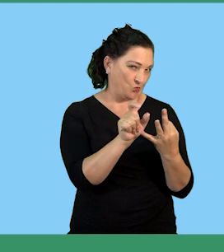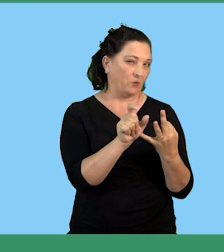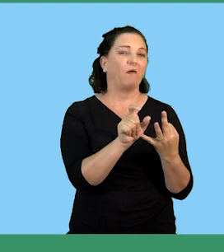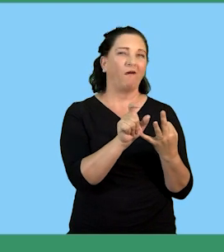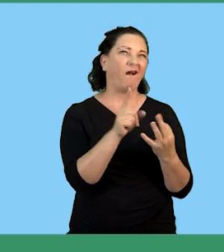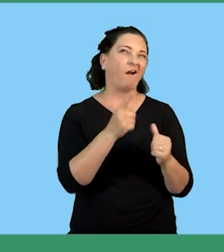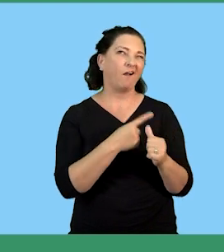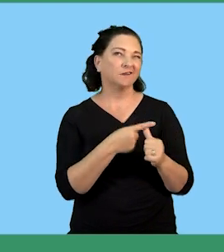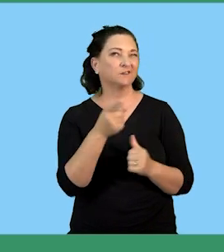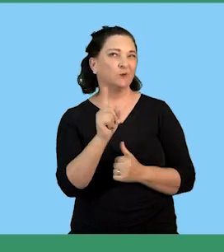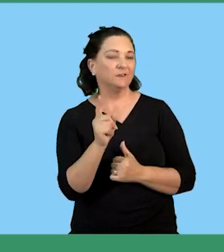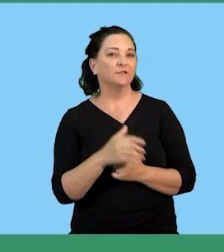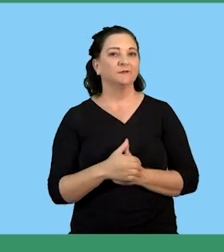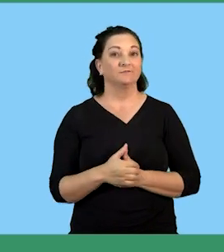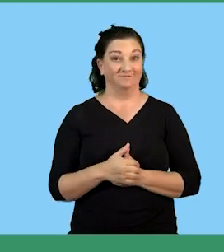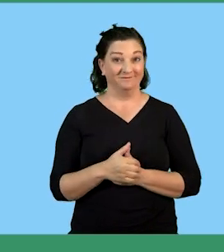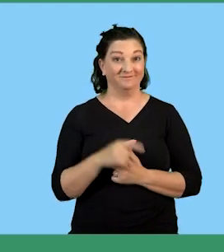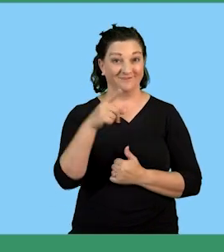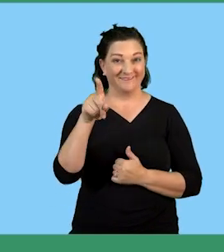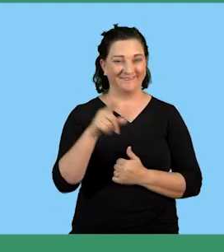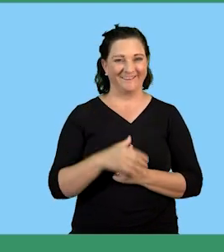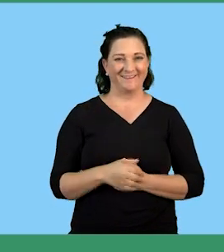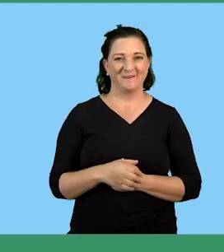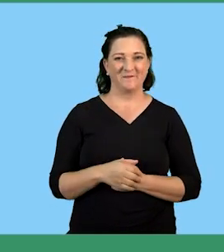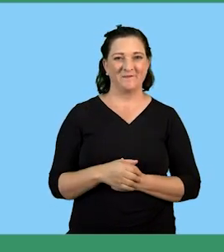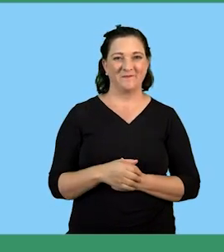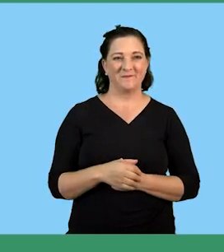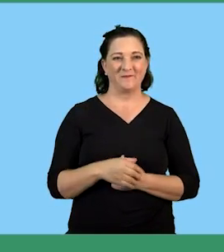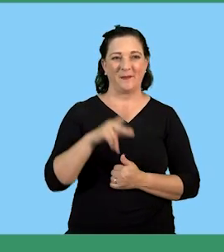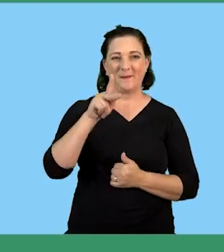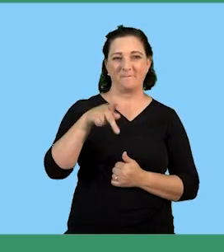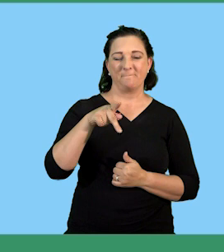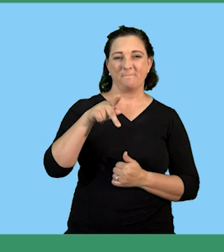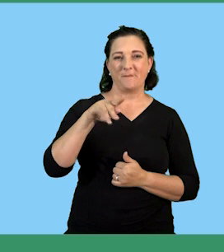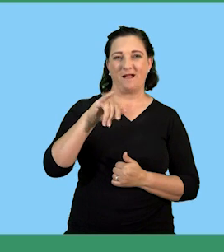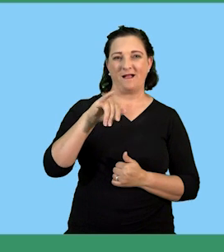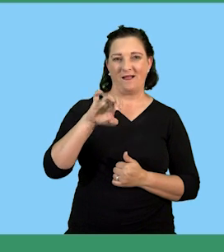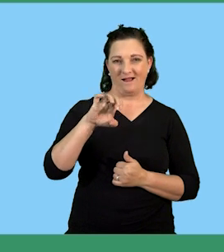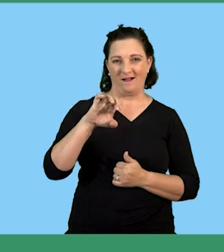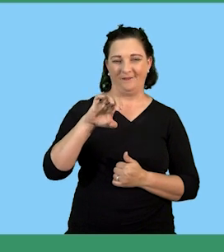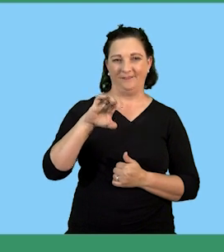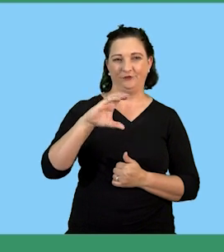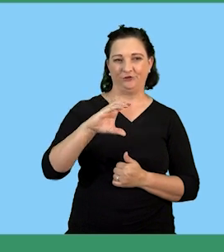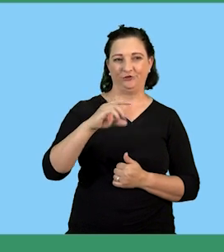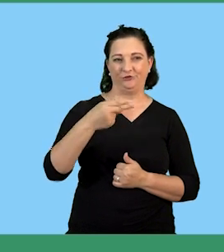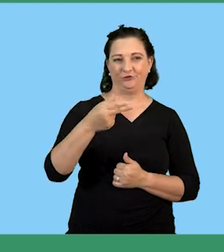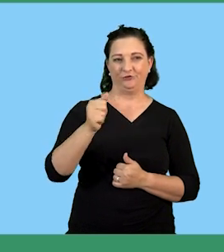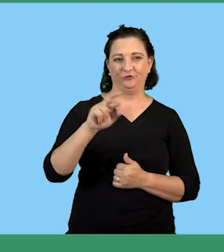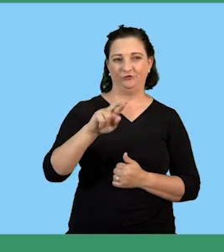actually. So what is our answer here? You're correct. It's a pie.